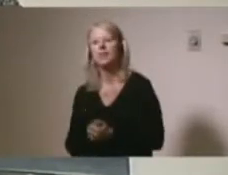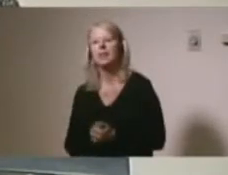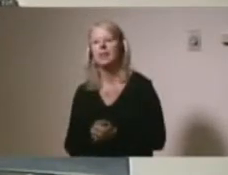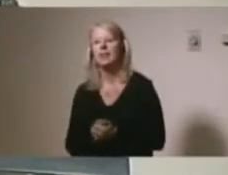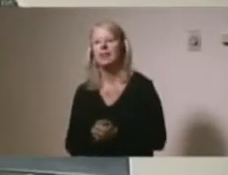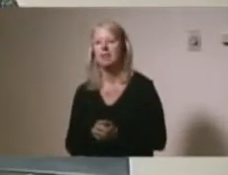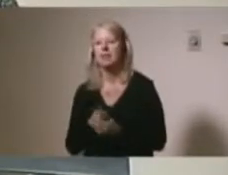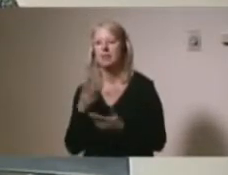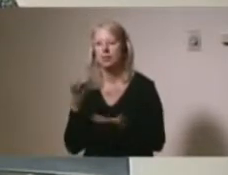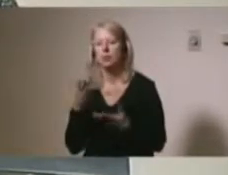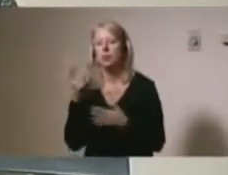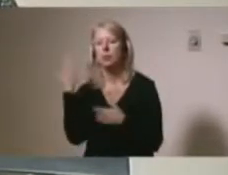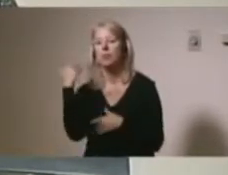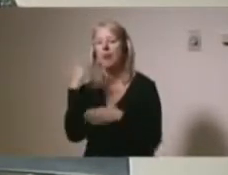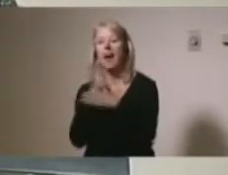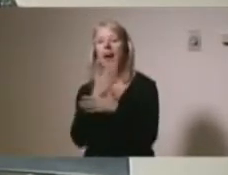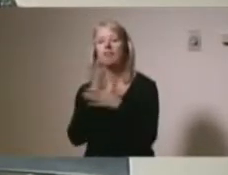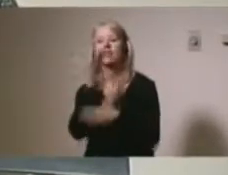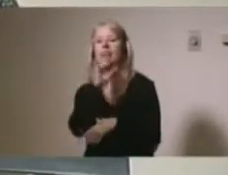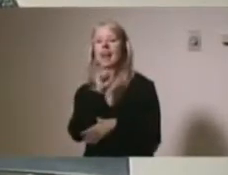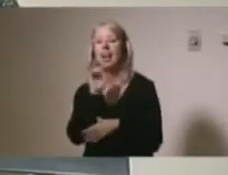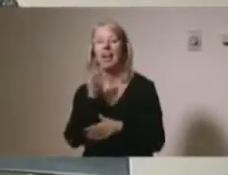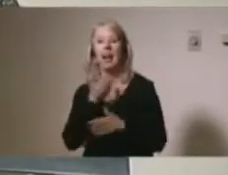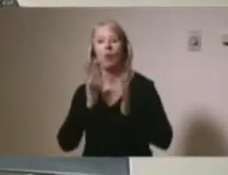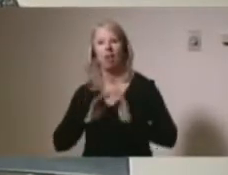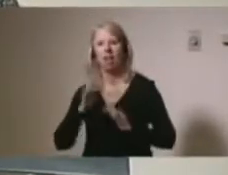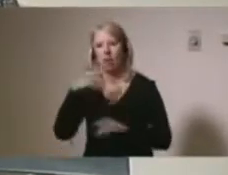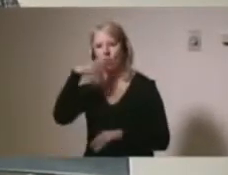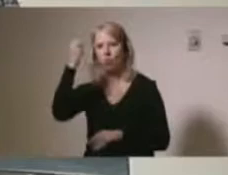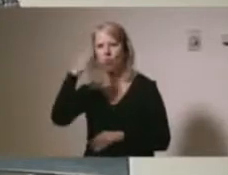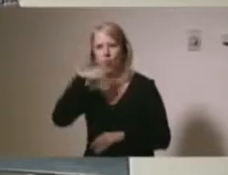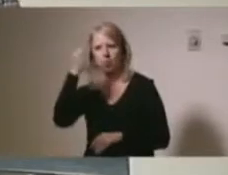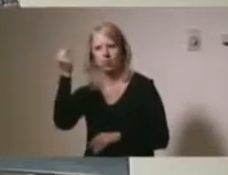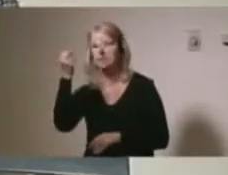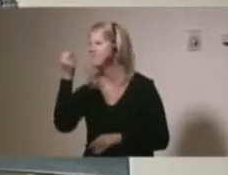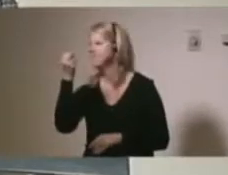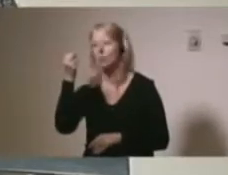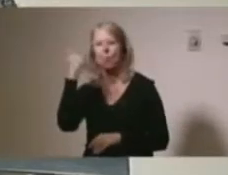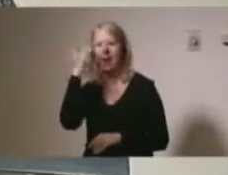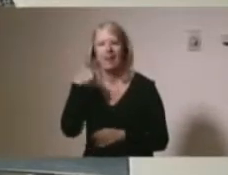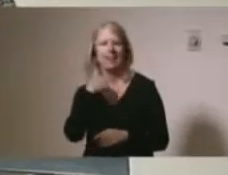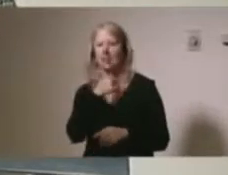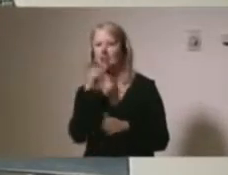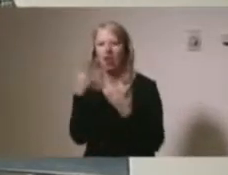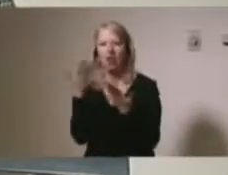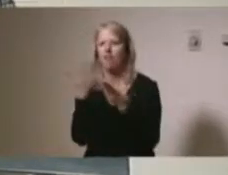the average age of our clients was older. And since we didn't offer loans,